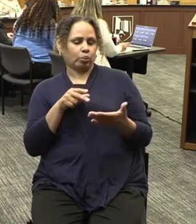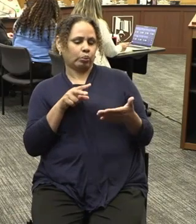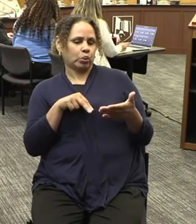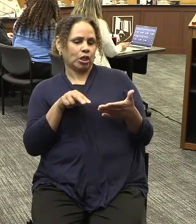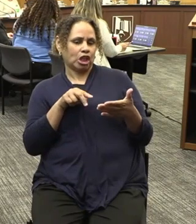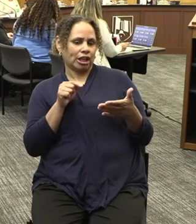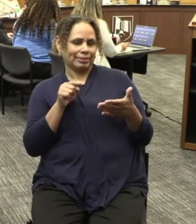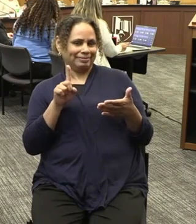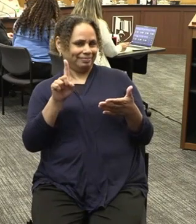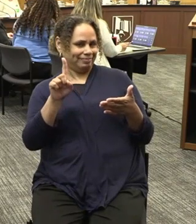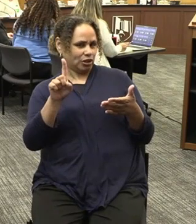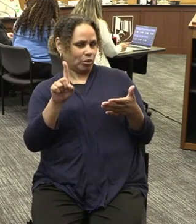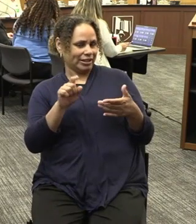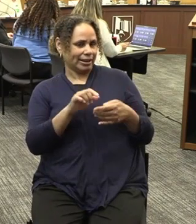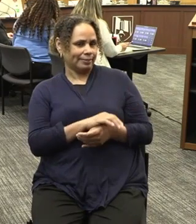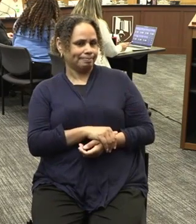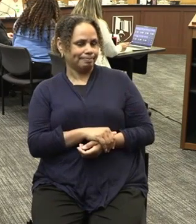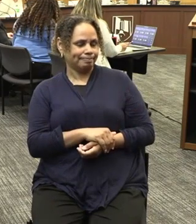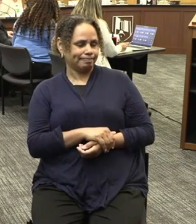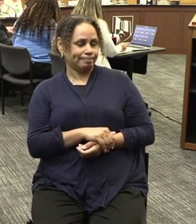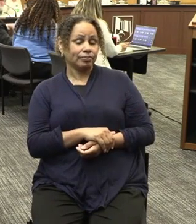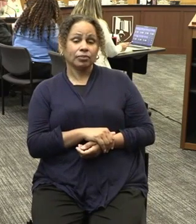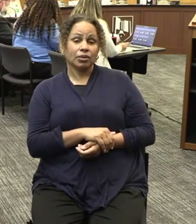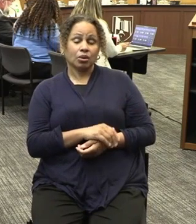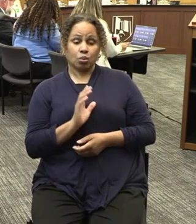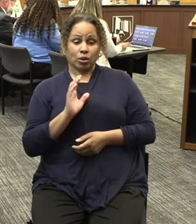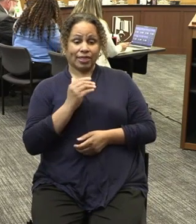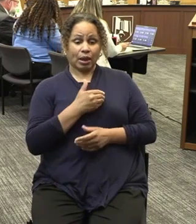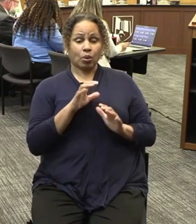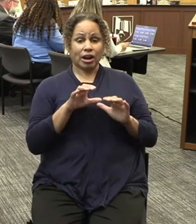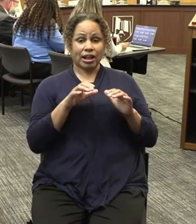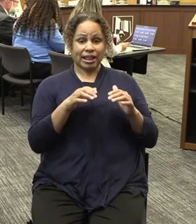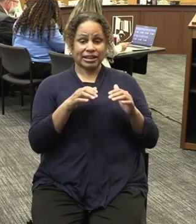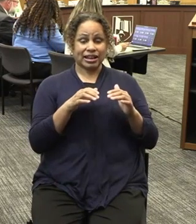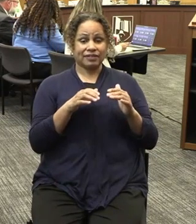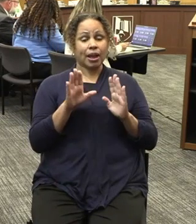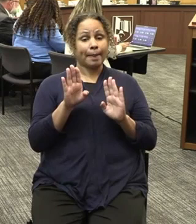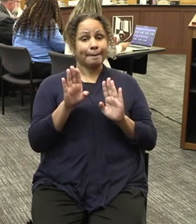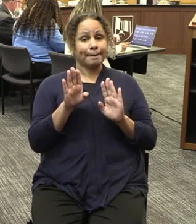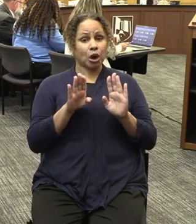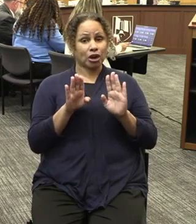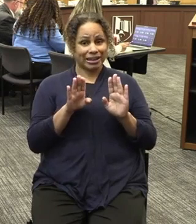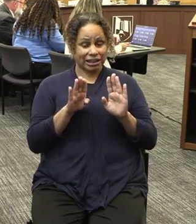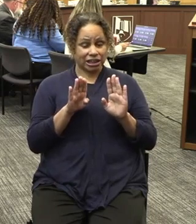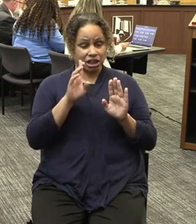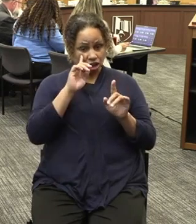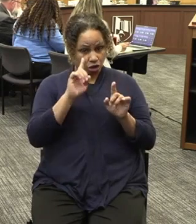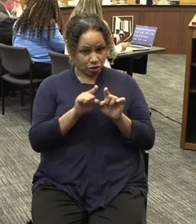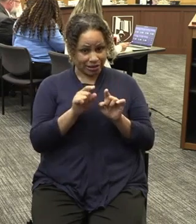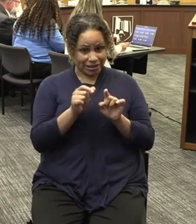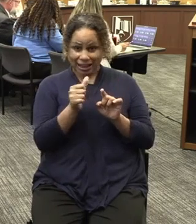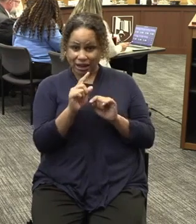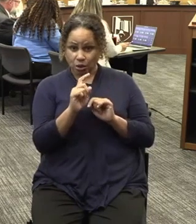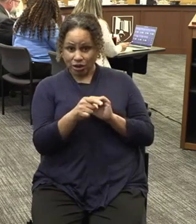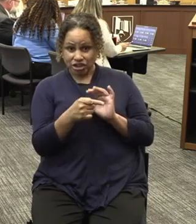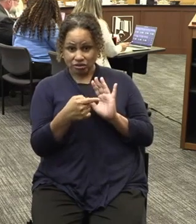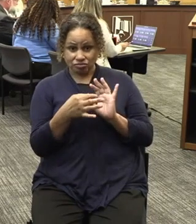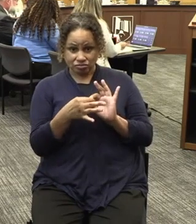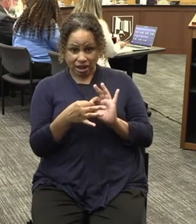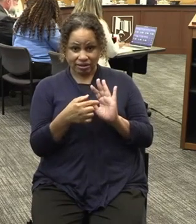Give me 1 second. With our collective bargaining agreements, any questions on this